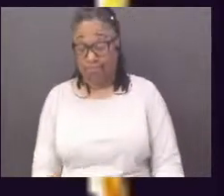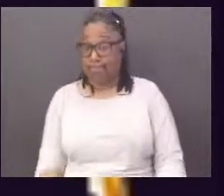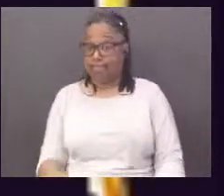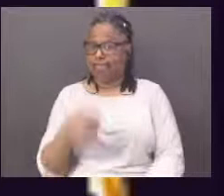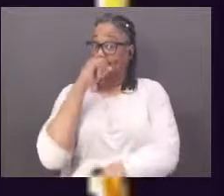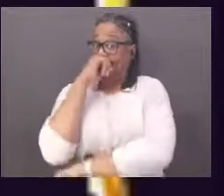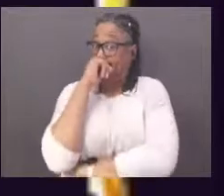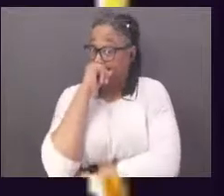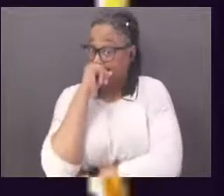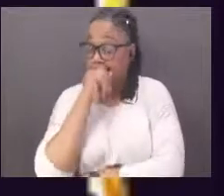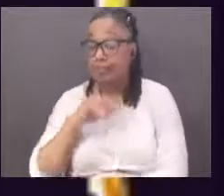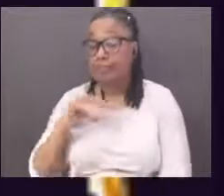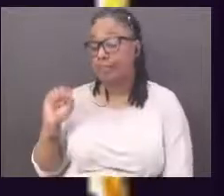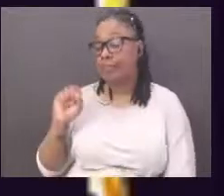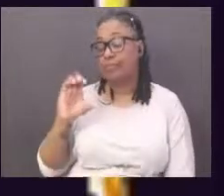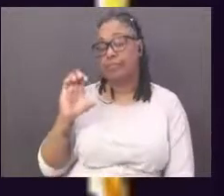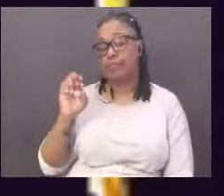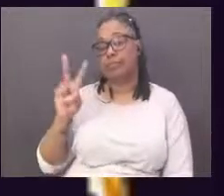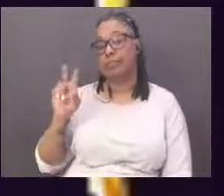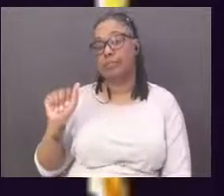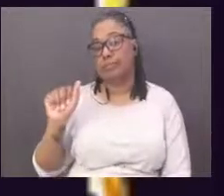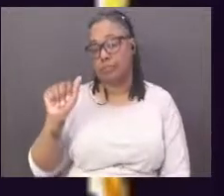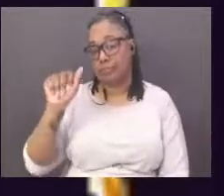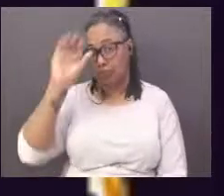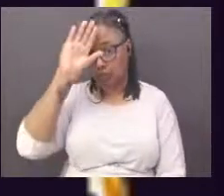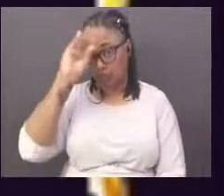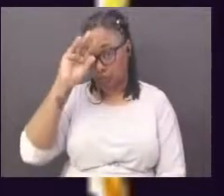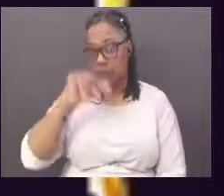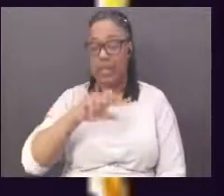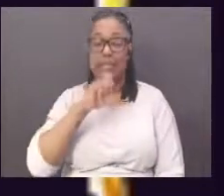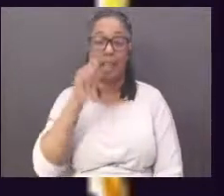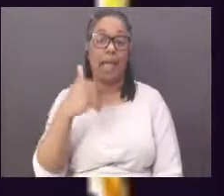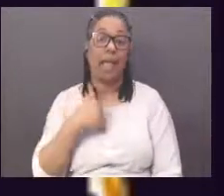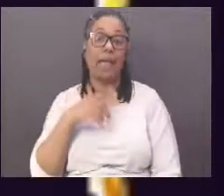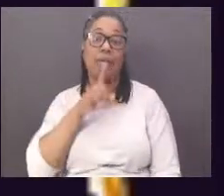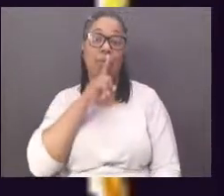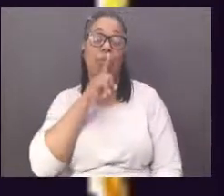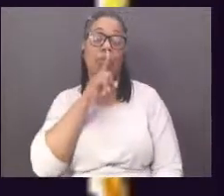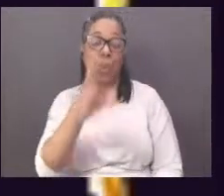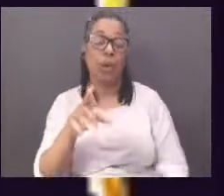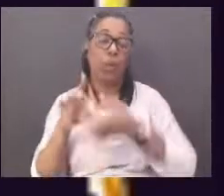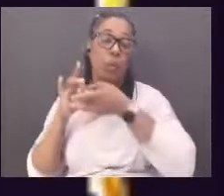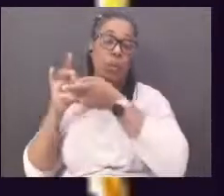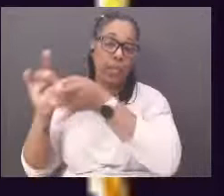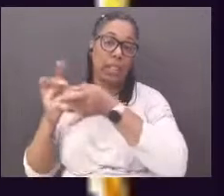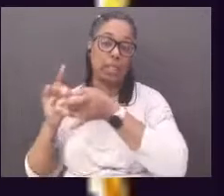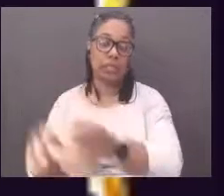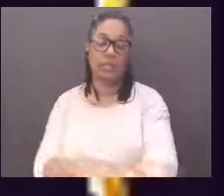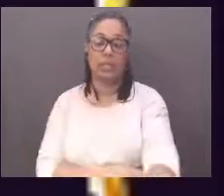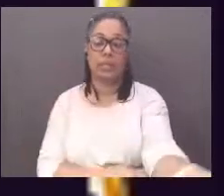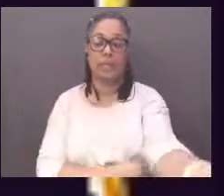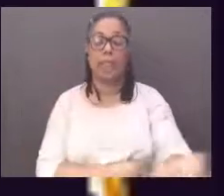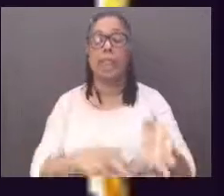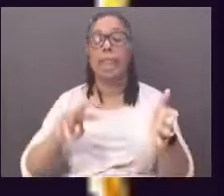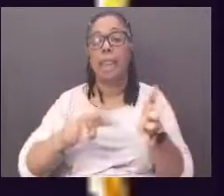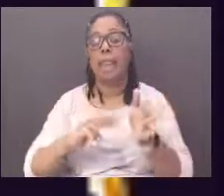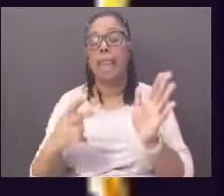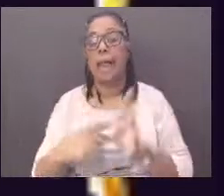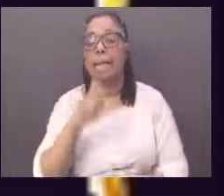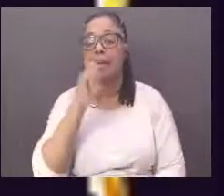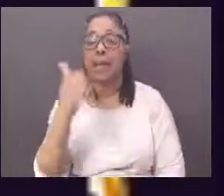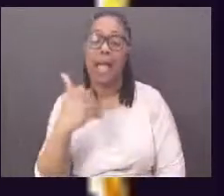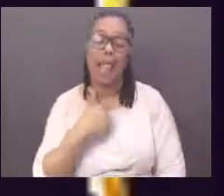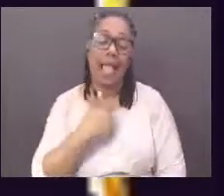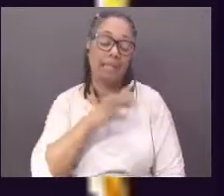Because the Siva boys had no real relationship with Jesus. It meant that they had no